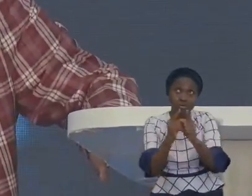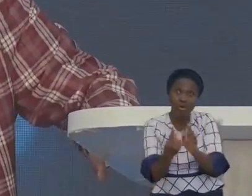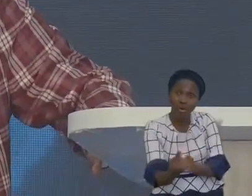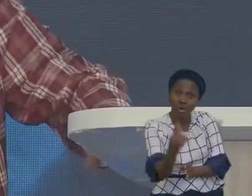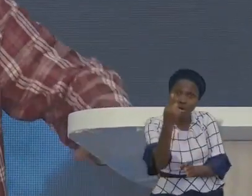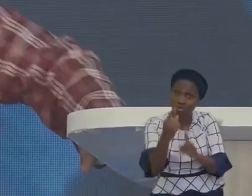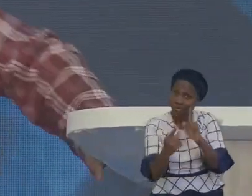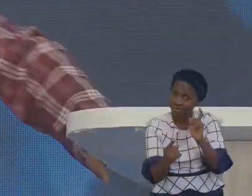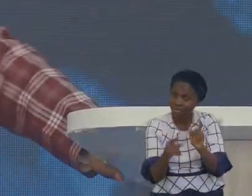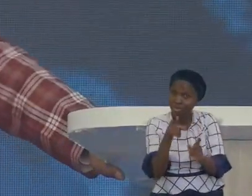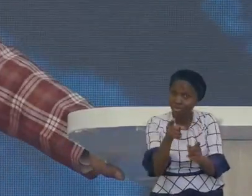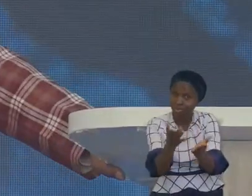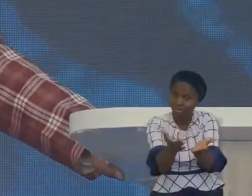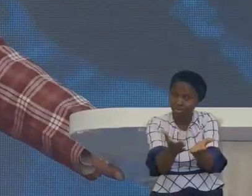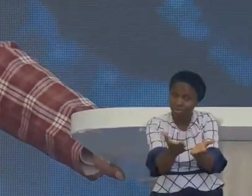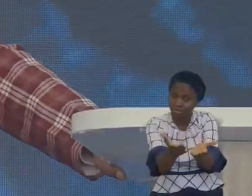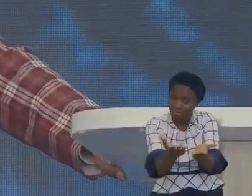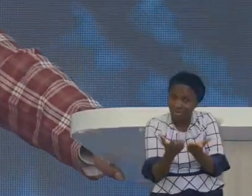liberation.